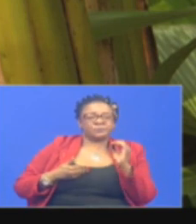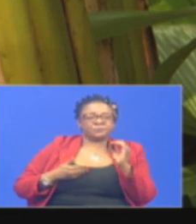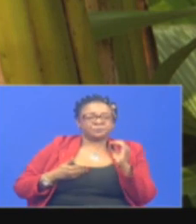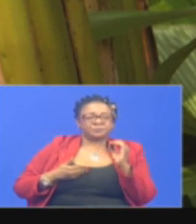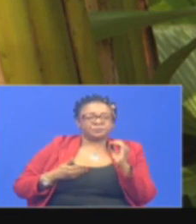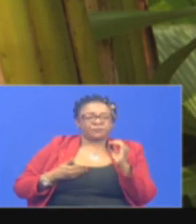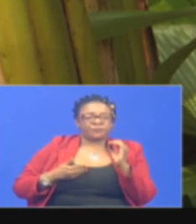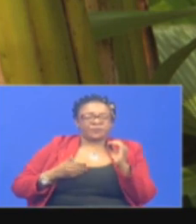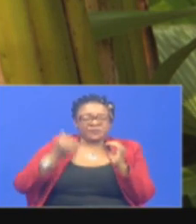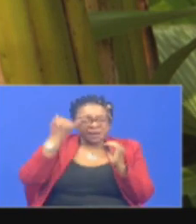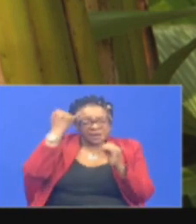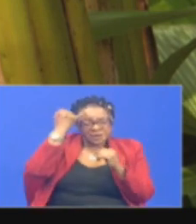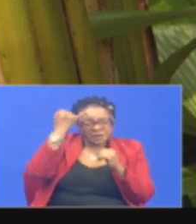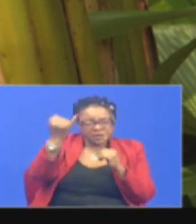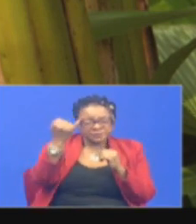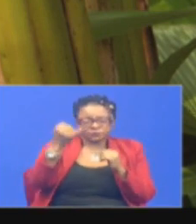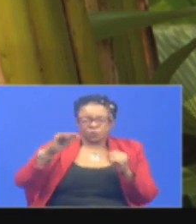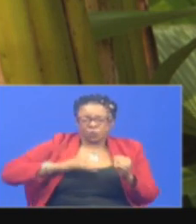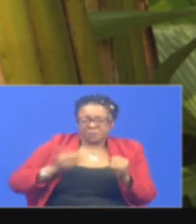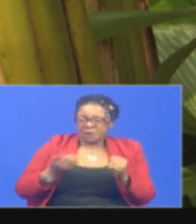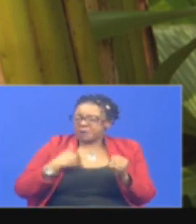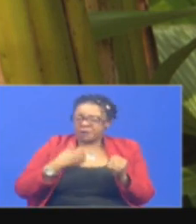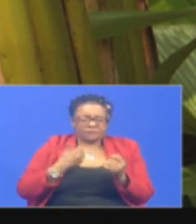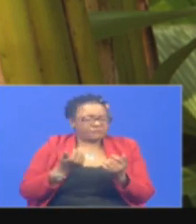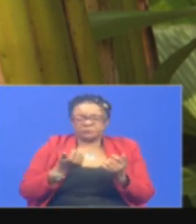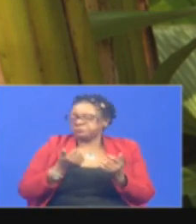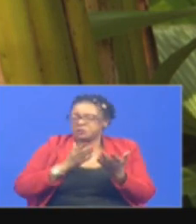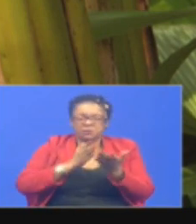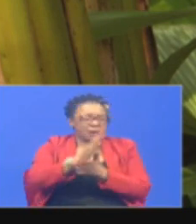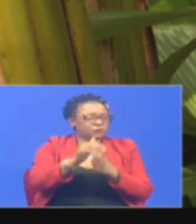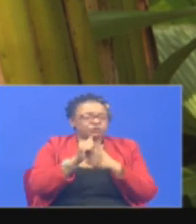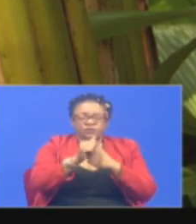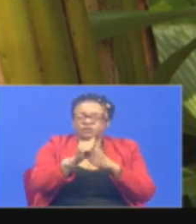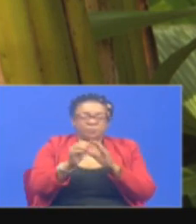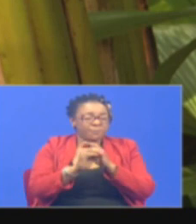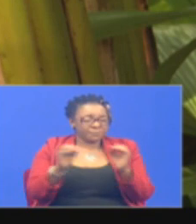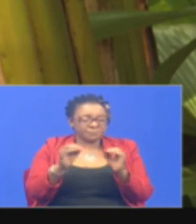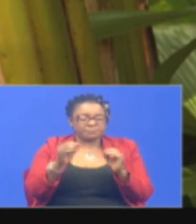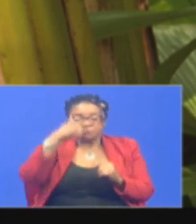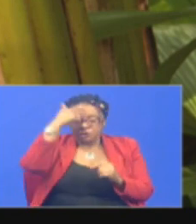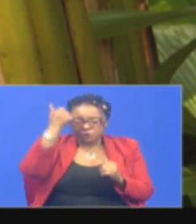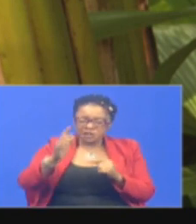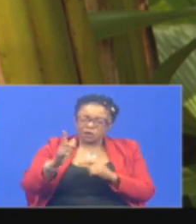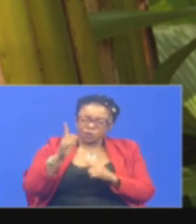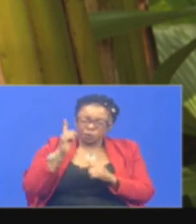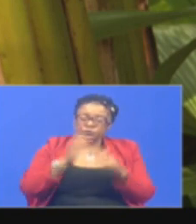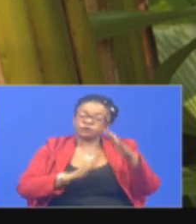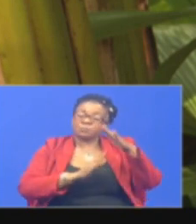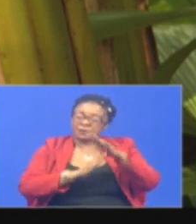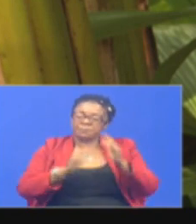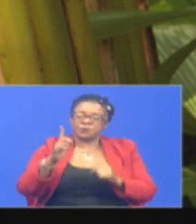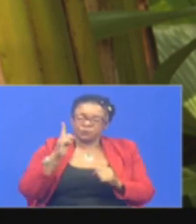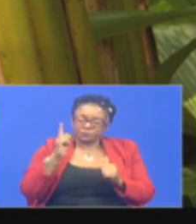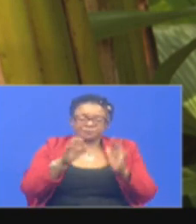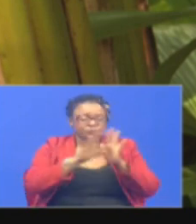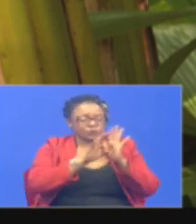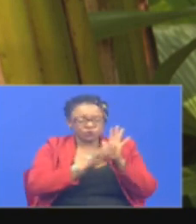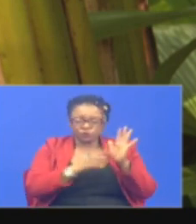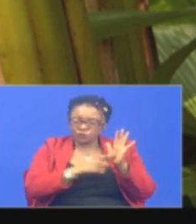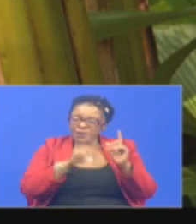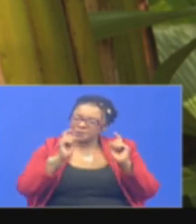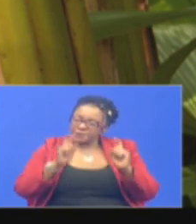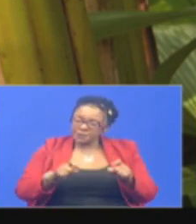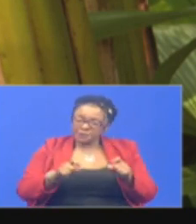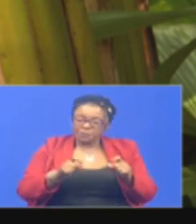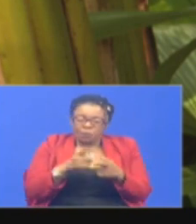the ideology that women have no right to leadership. But because the law, the supreme law of the land, the Constitution, requires,